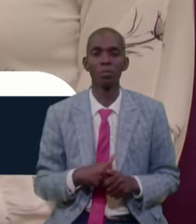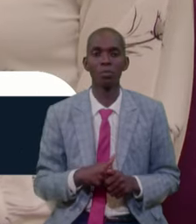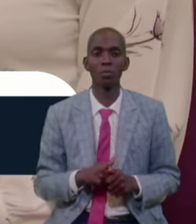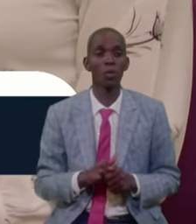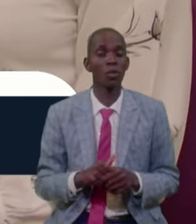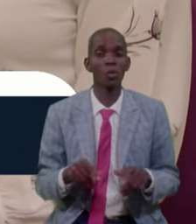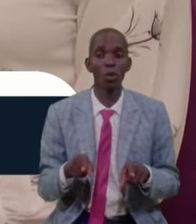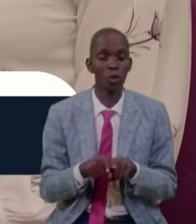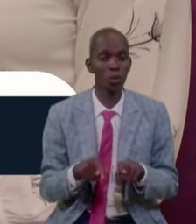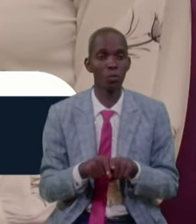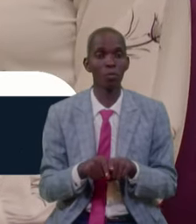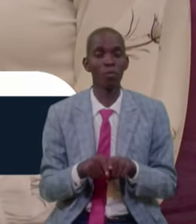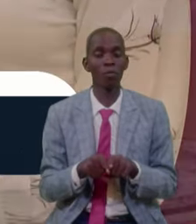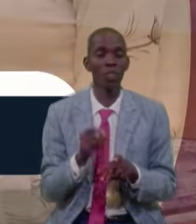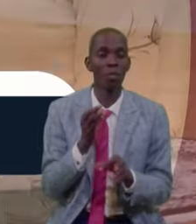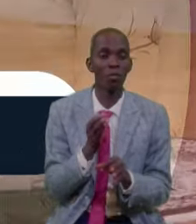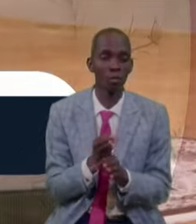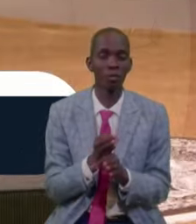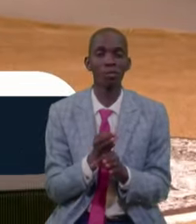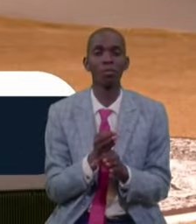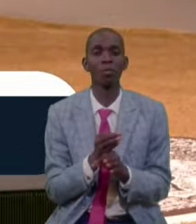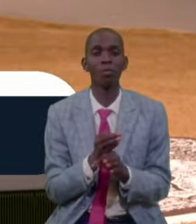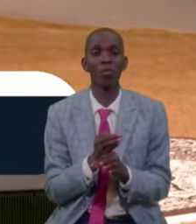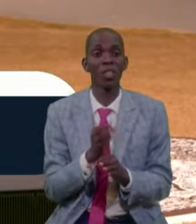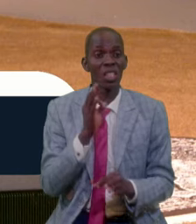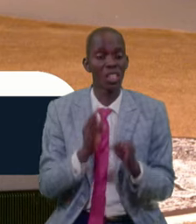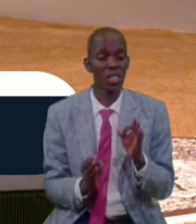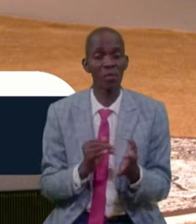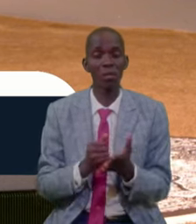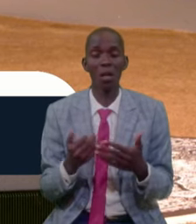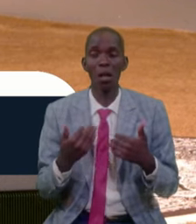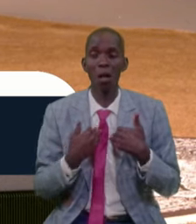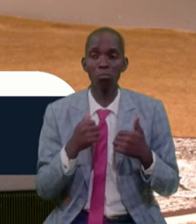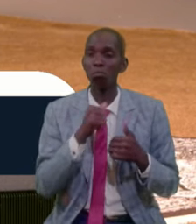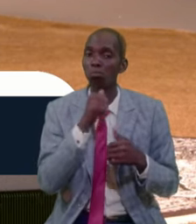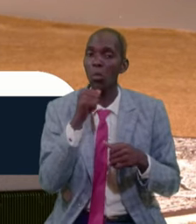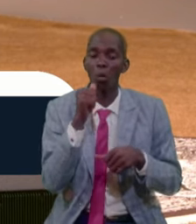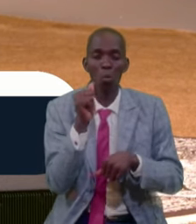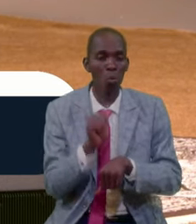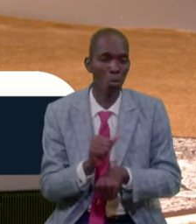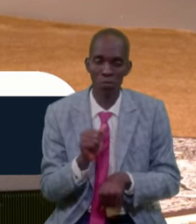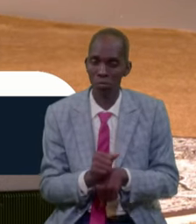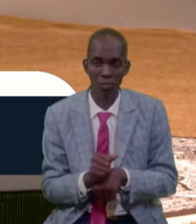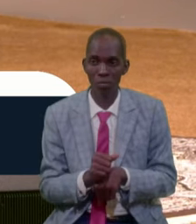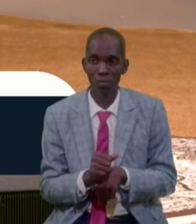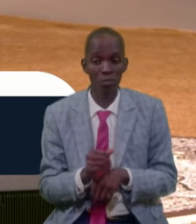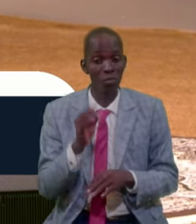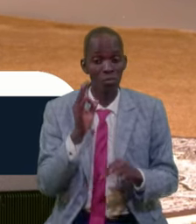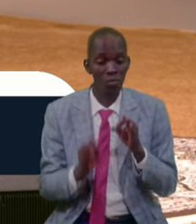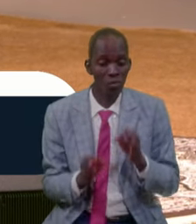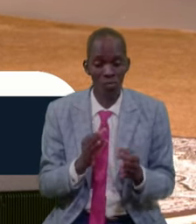so, faith, if it has not works, if it has